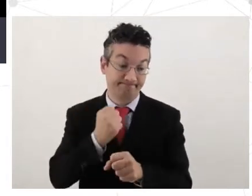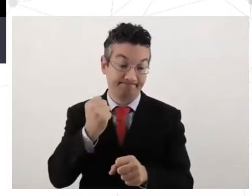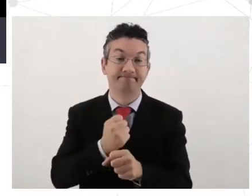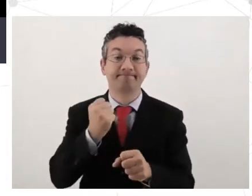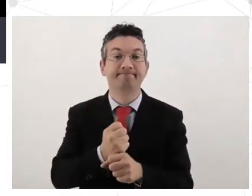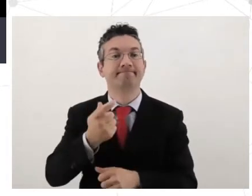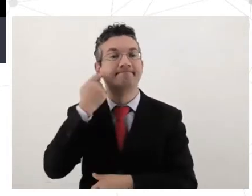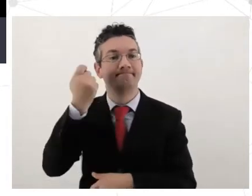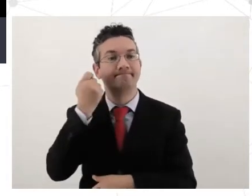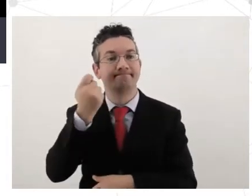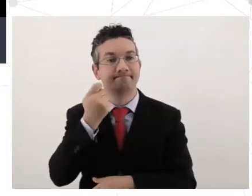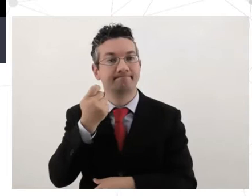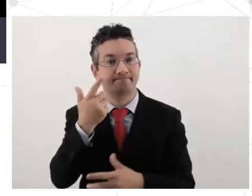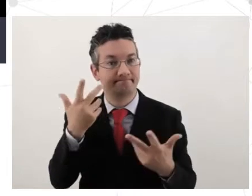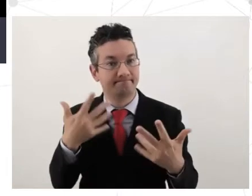ID.